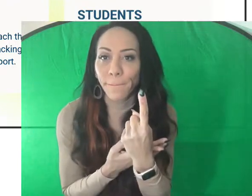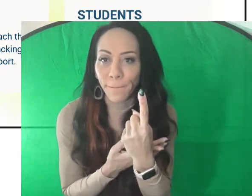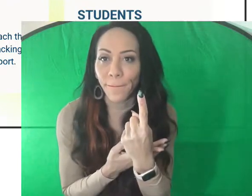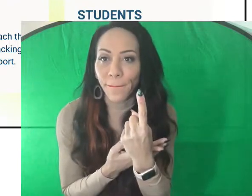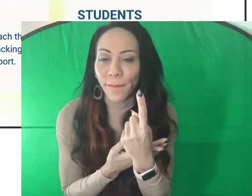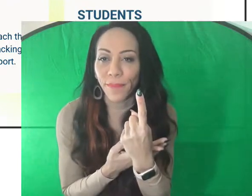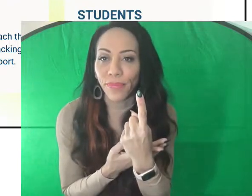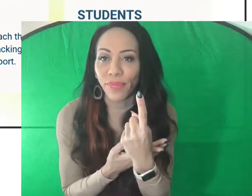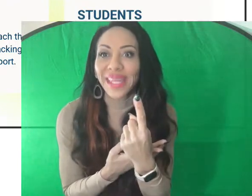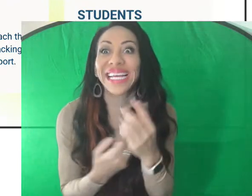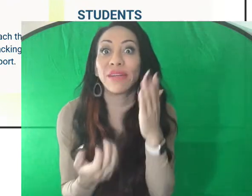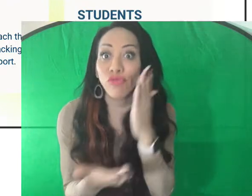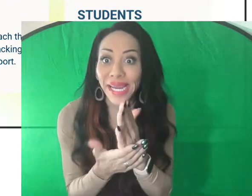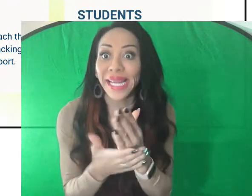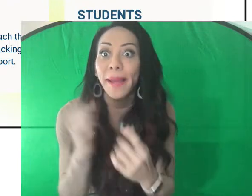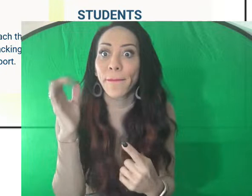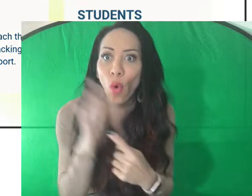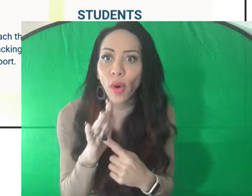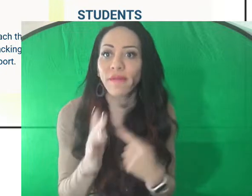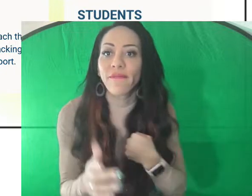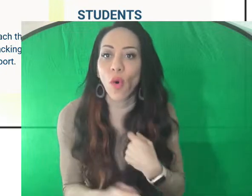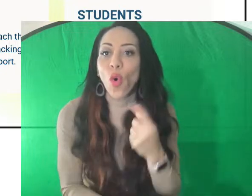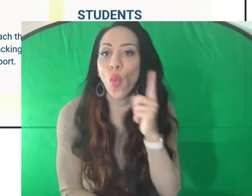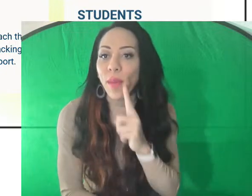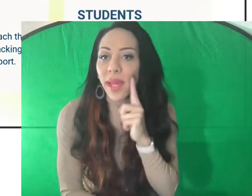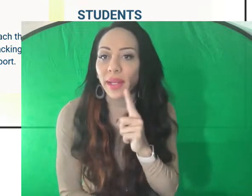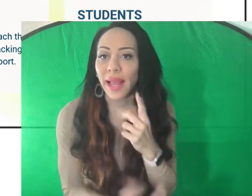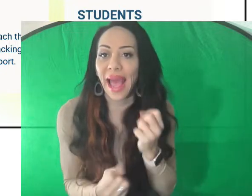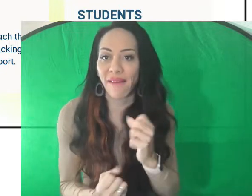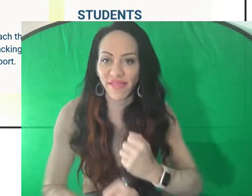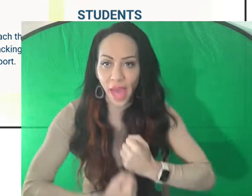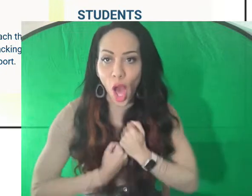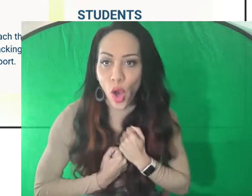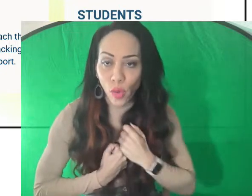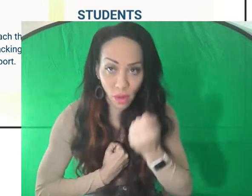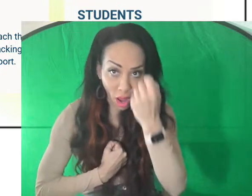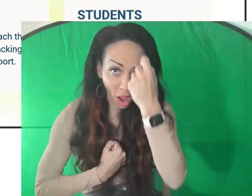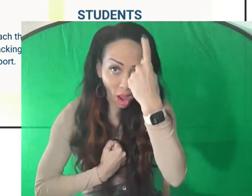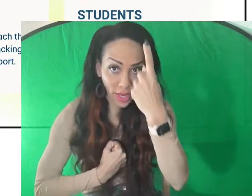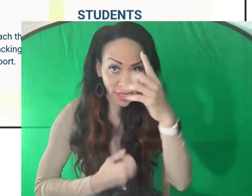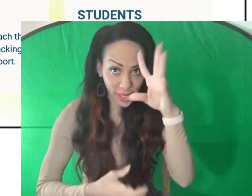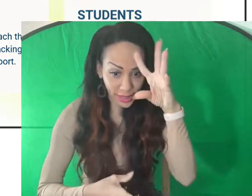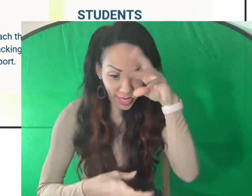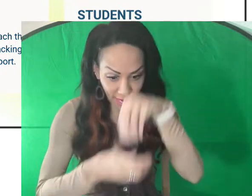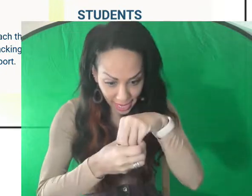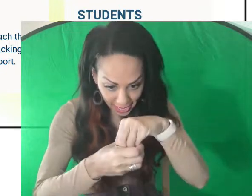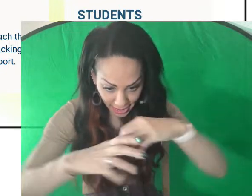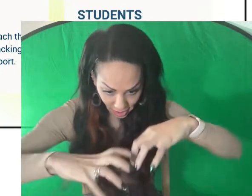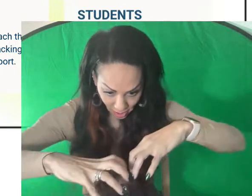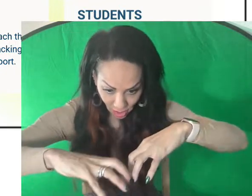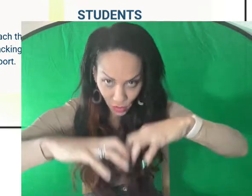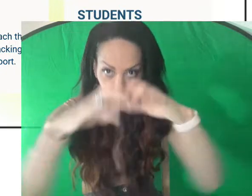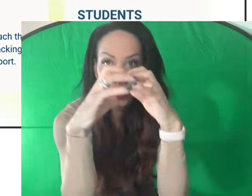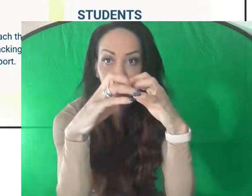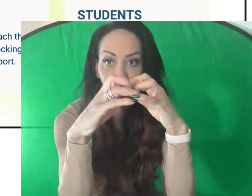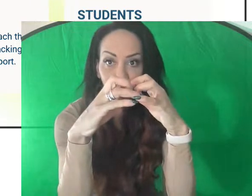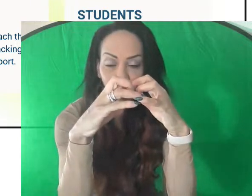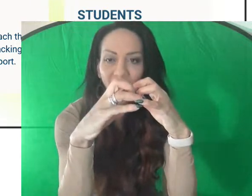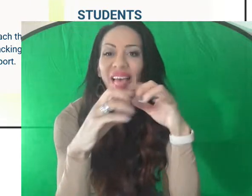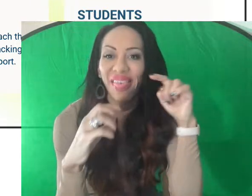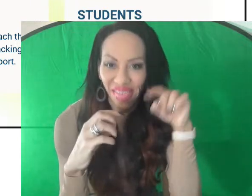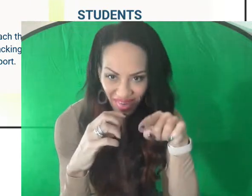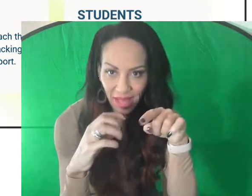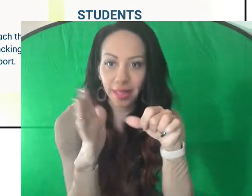really, really important. Being able to actually have their own ideas go into that make is really, really important to them. They really